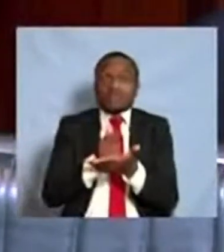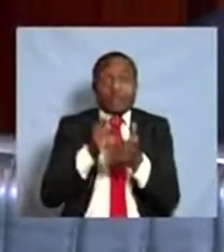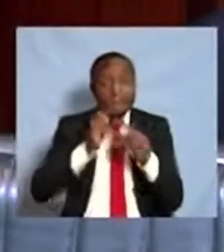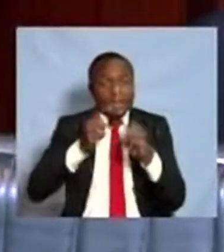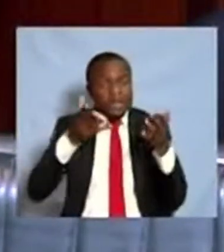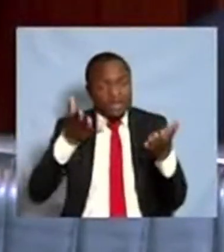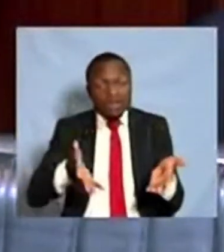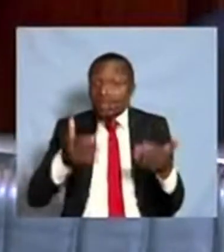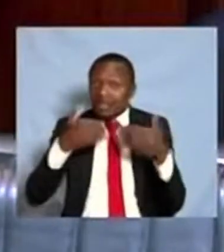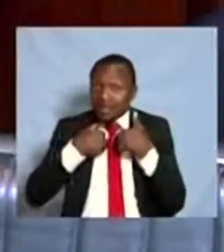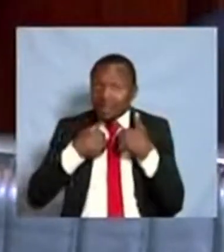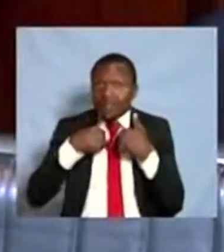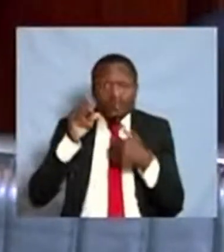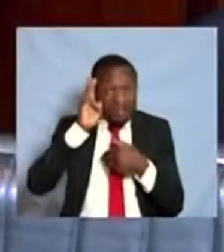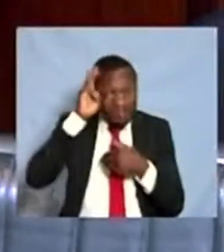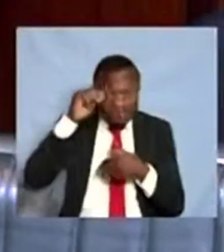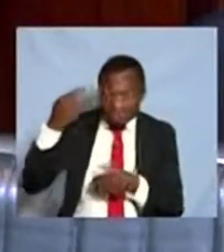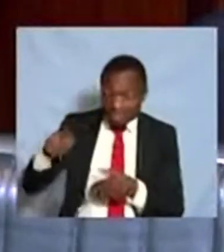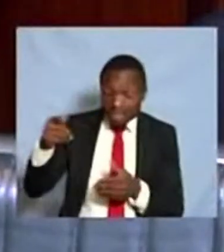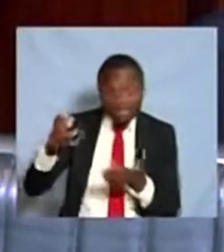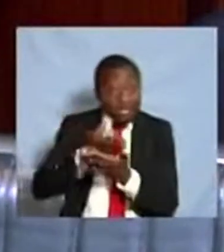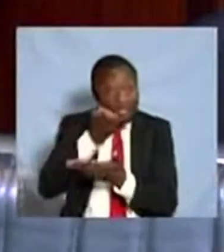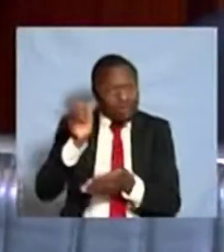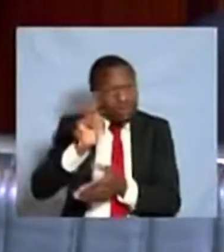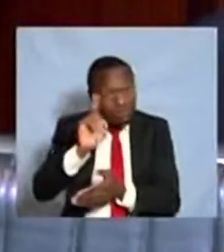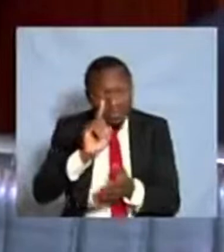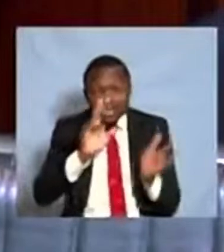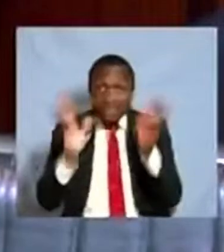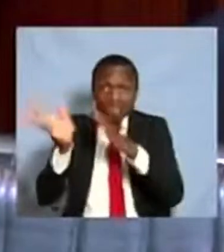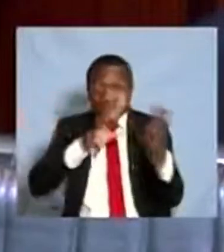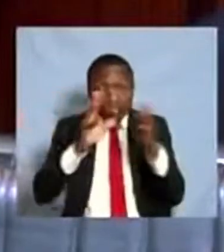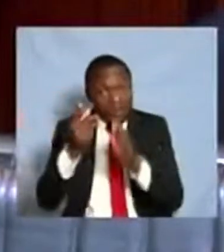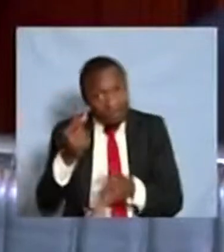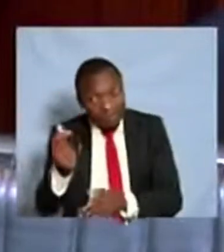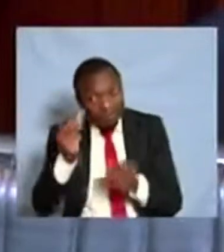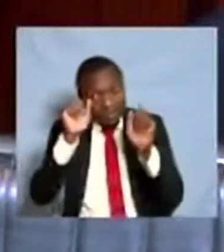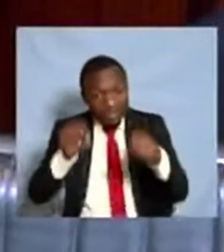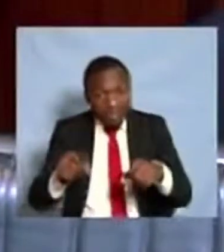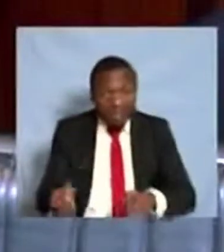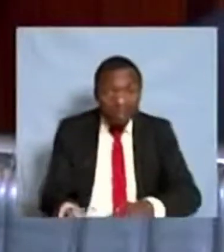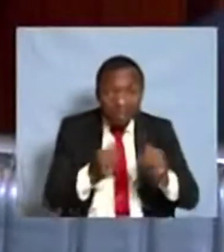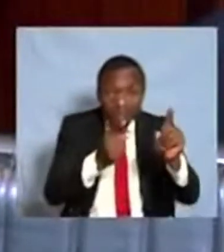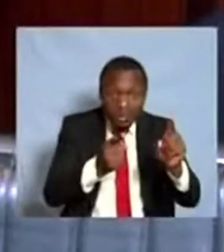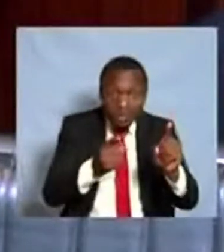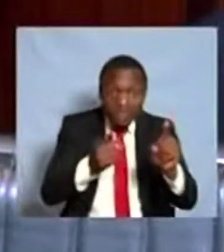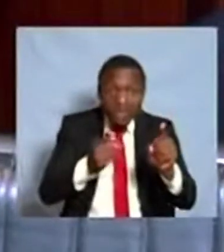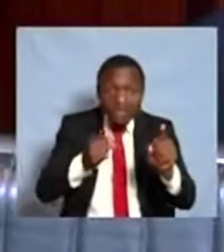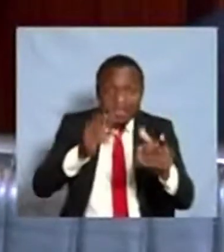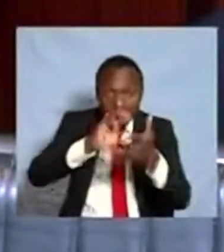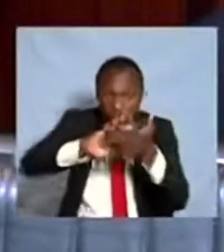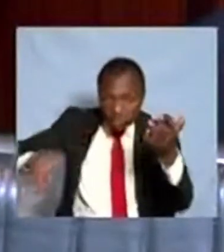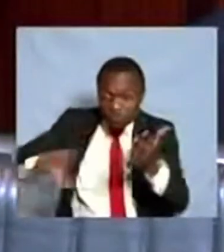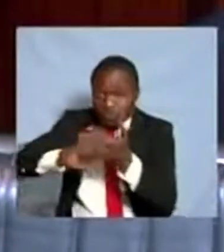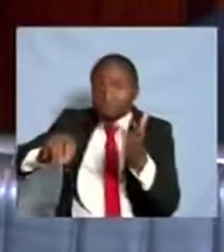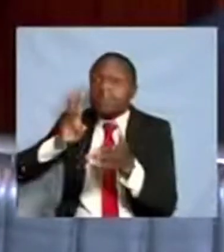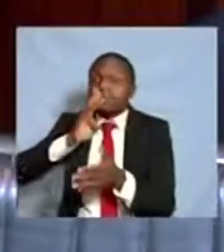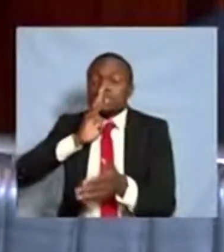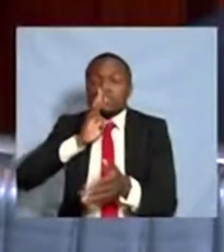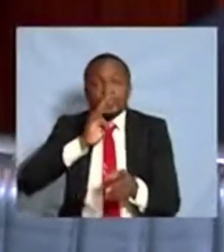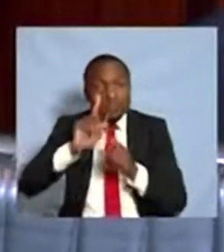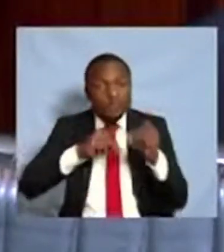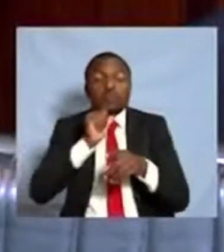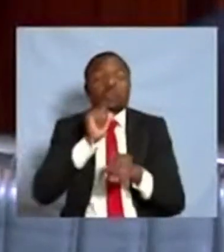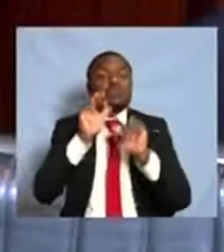got the Ministry of Green Economy. Where is the climate fund? So that we can go and draw that water which is making people not stay in their